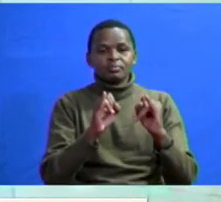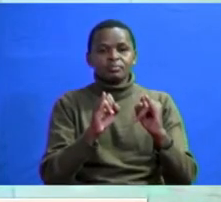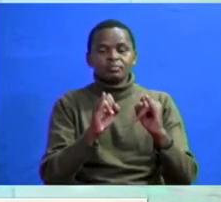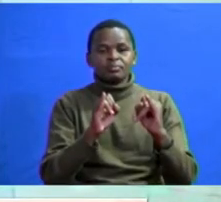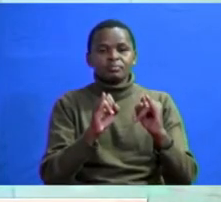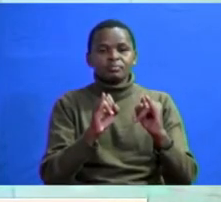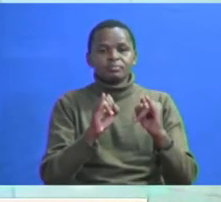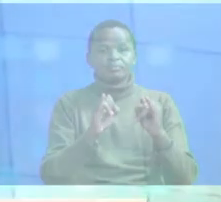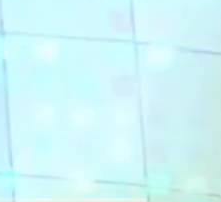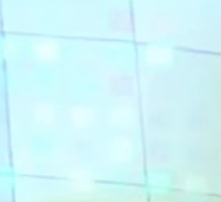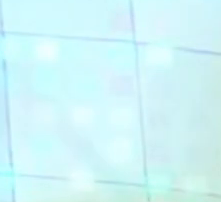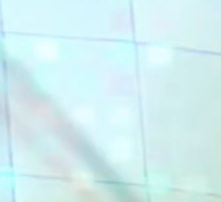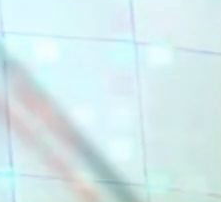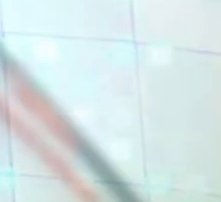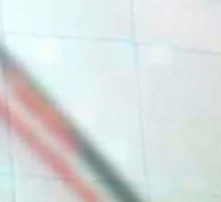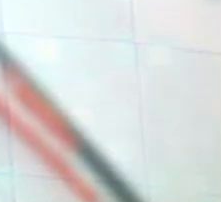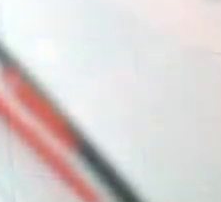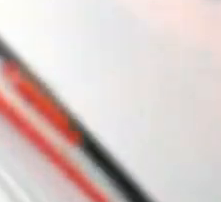in.